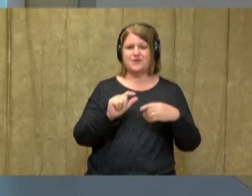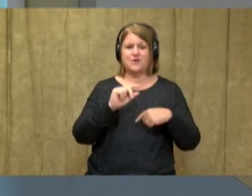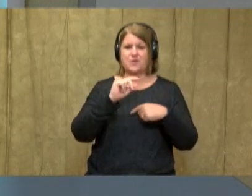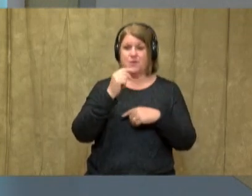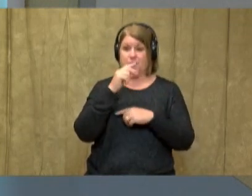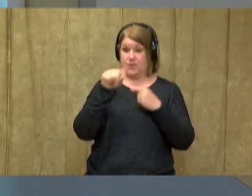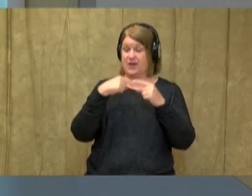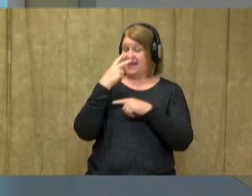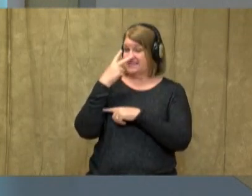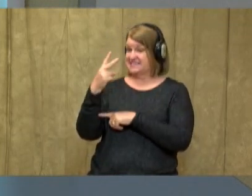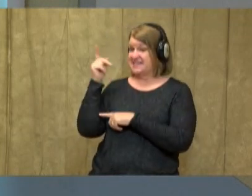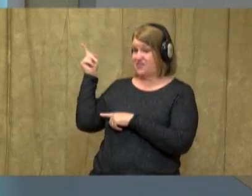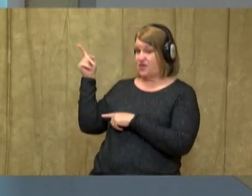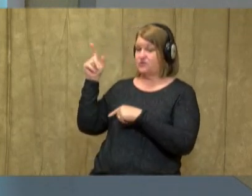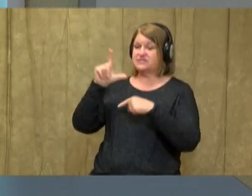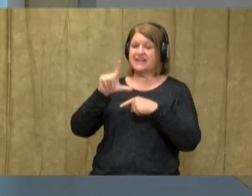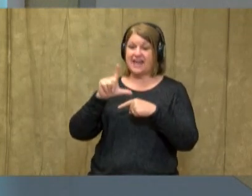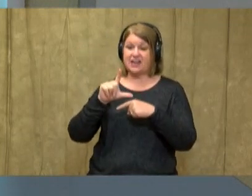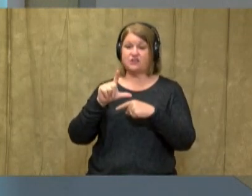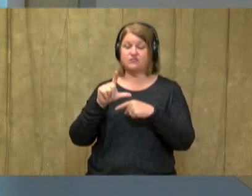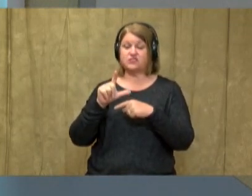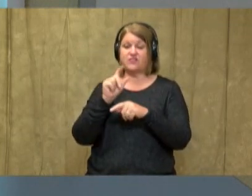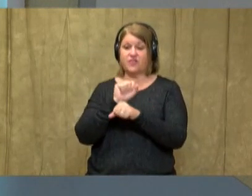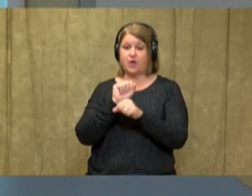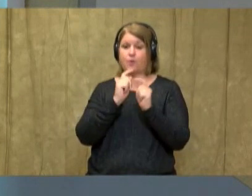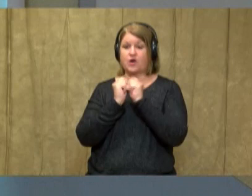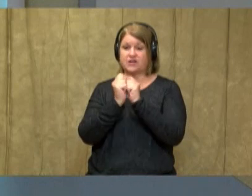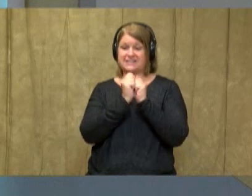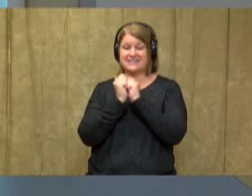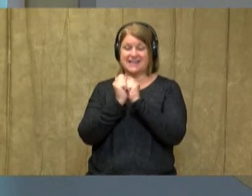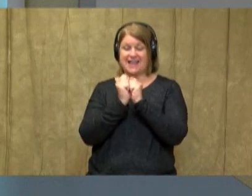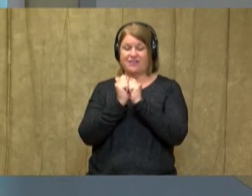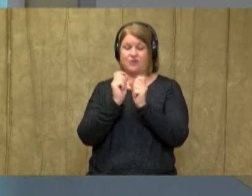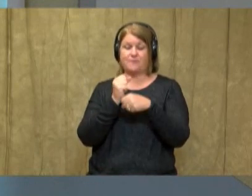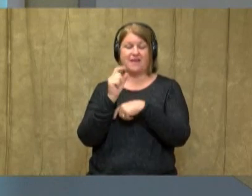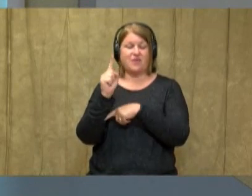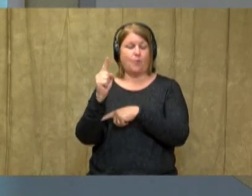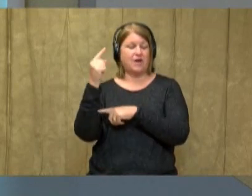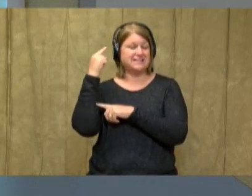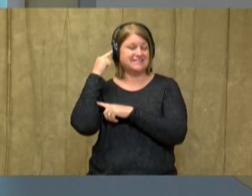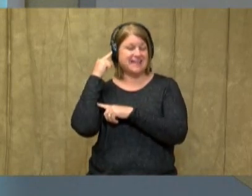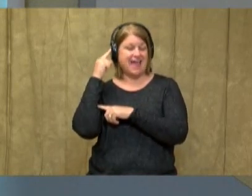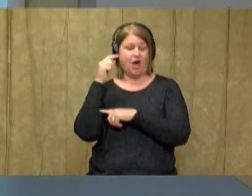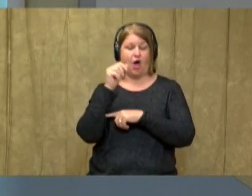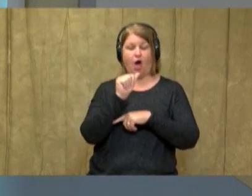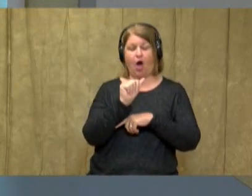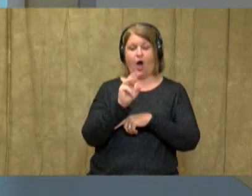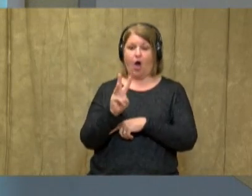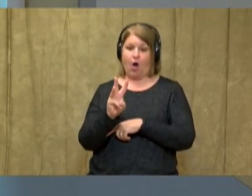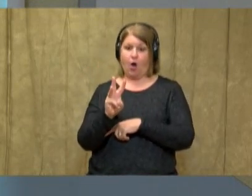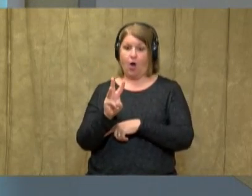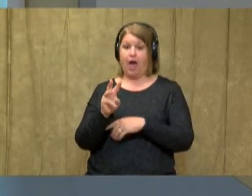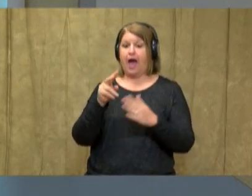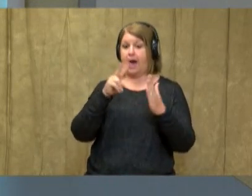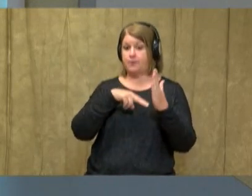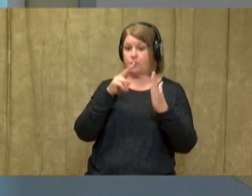they work together to make one sound of ah. Watch me read these words with